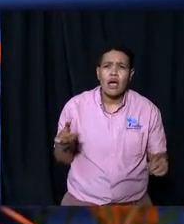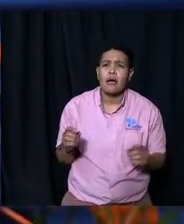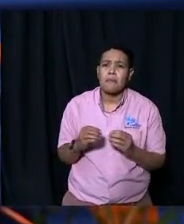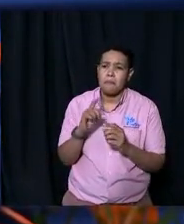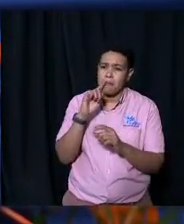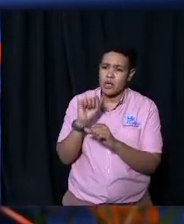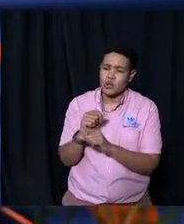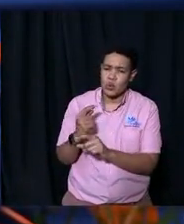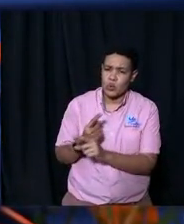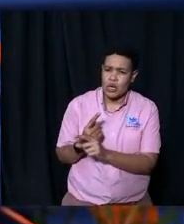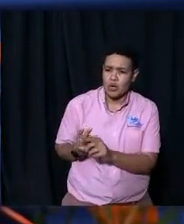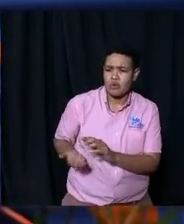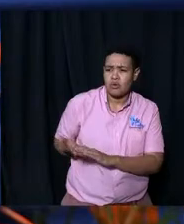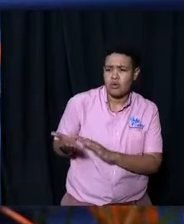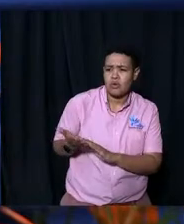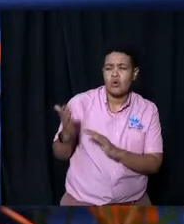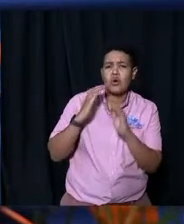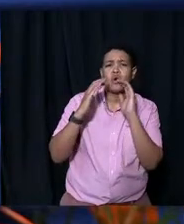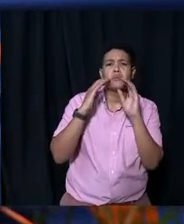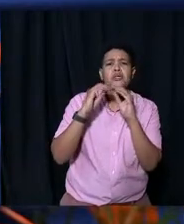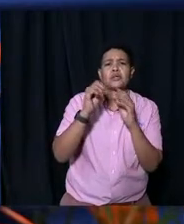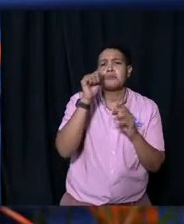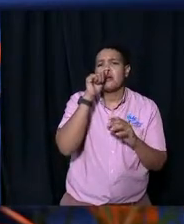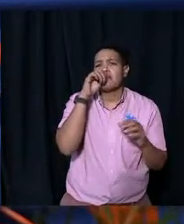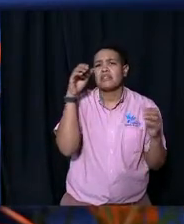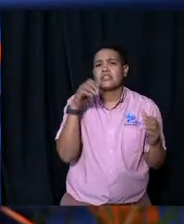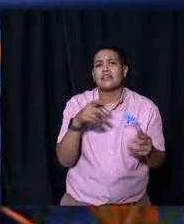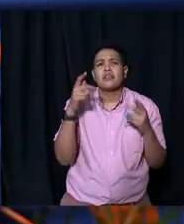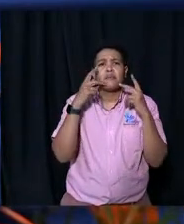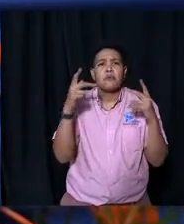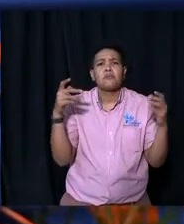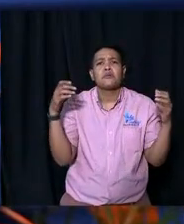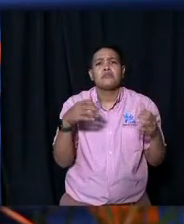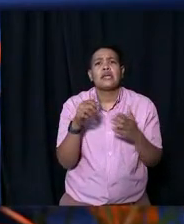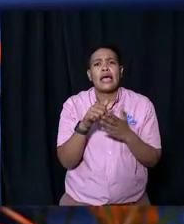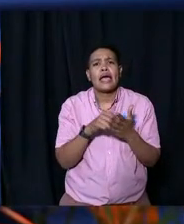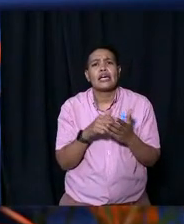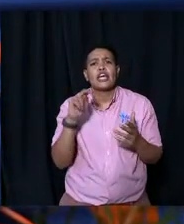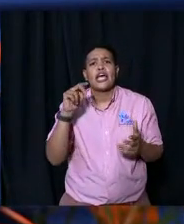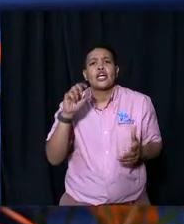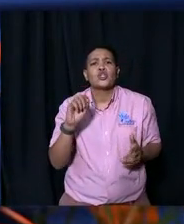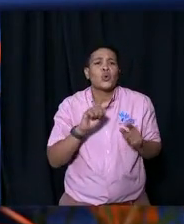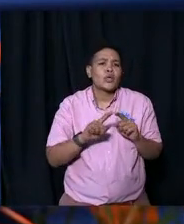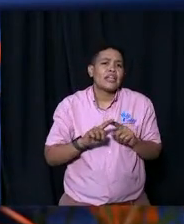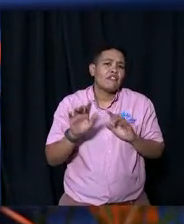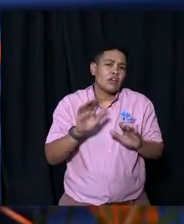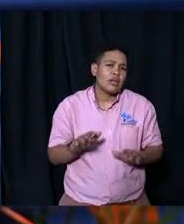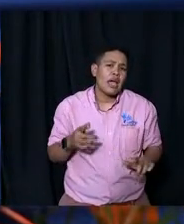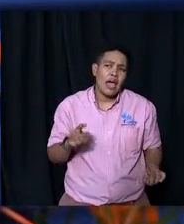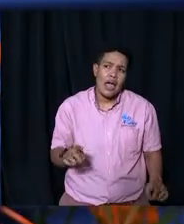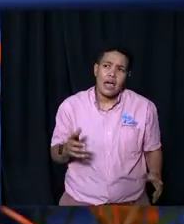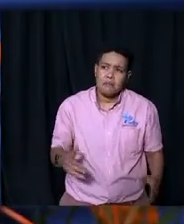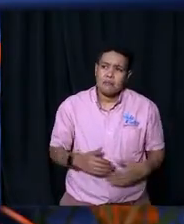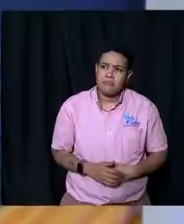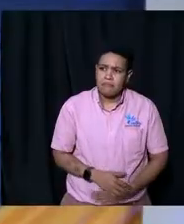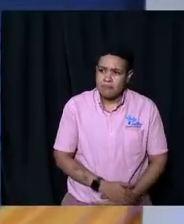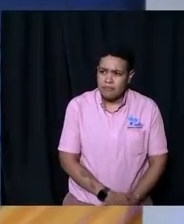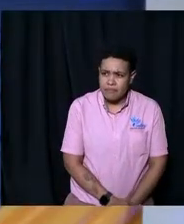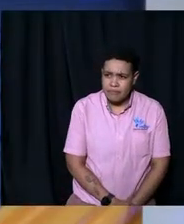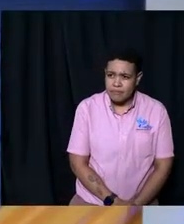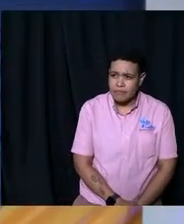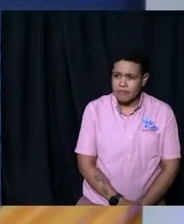ongoing communication with the private sector, public sector agencies, NGOs, and so on. Perhaps you should have a media rep